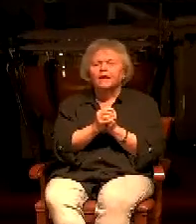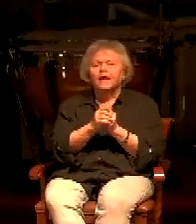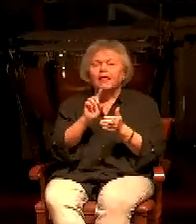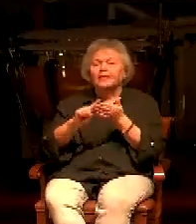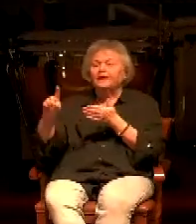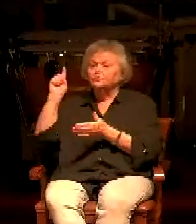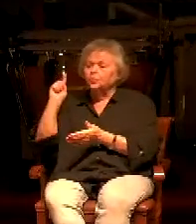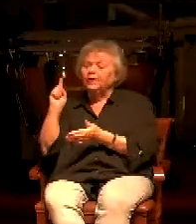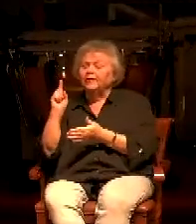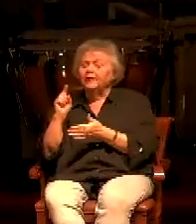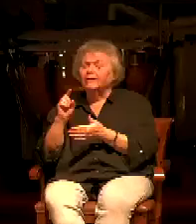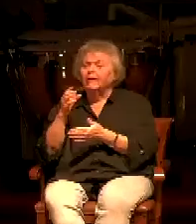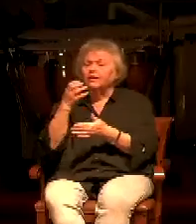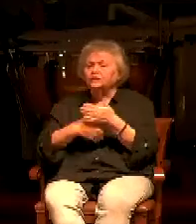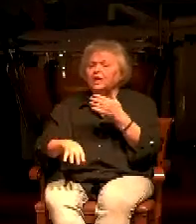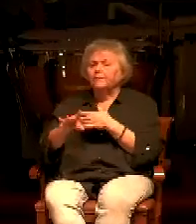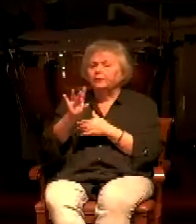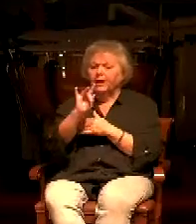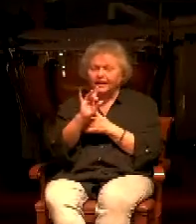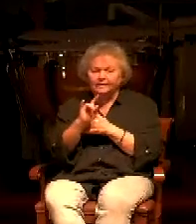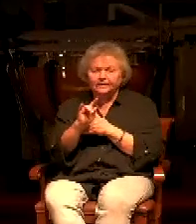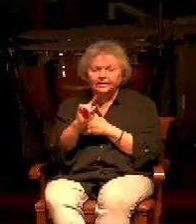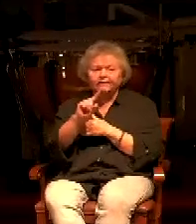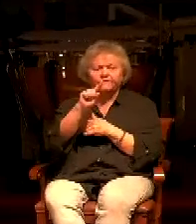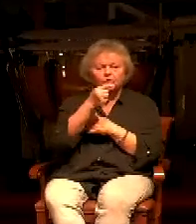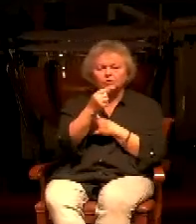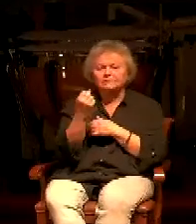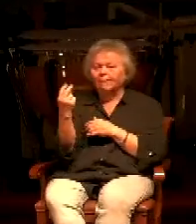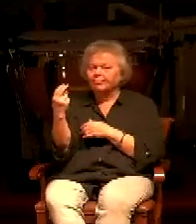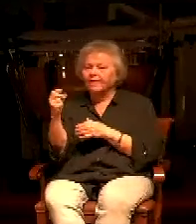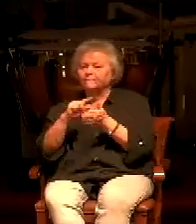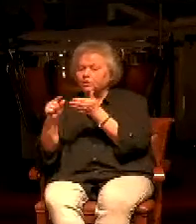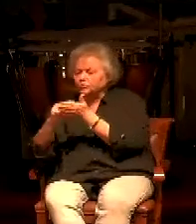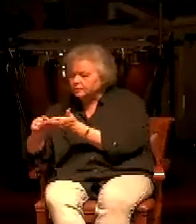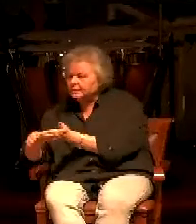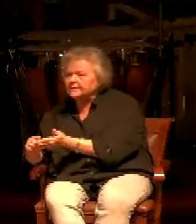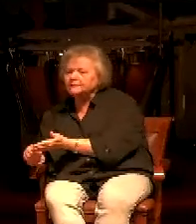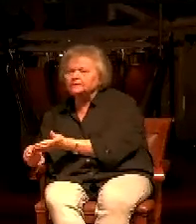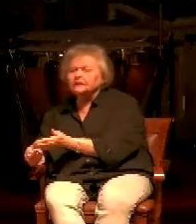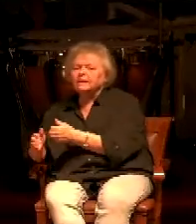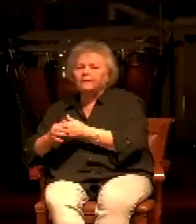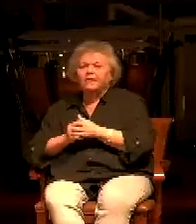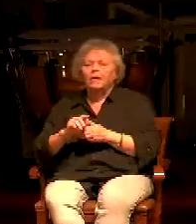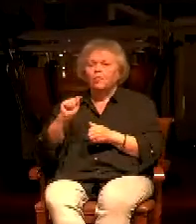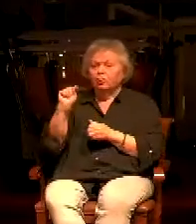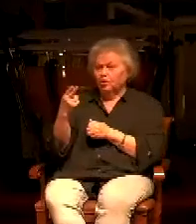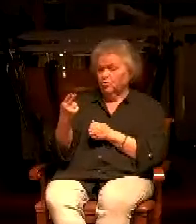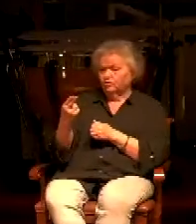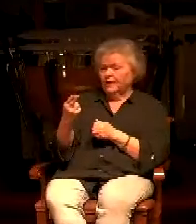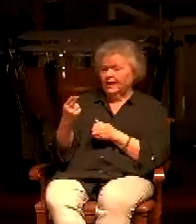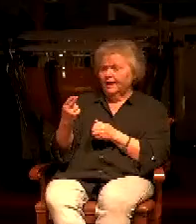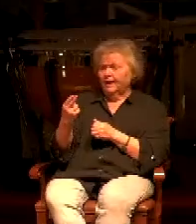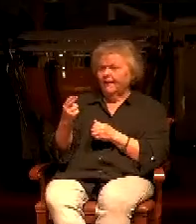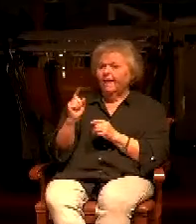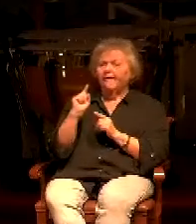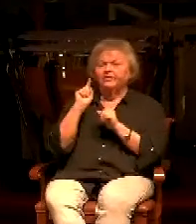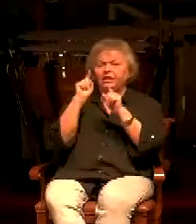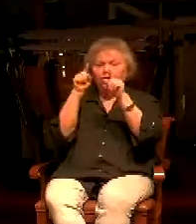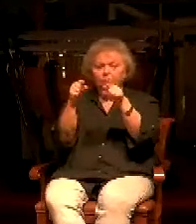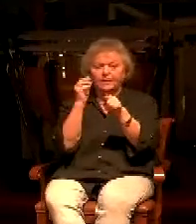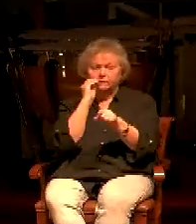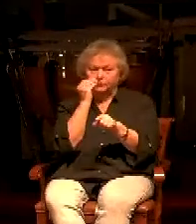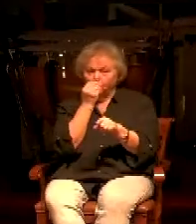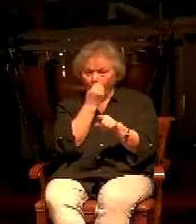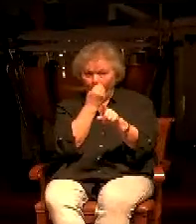John in the first 11 verses, and that's where Jesus leaves the upper room with his disciples. So it's Thursday. He goes out to the Garden of Gethsemane